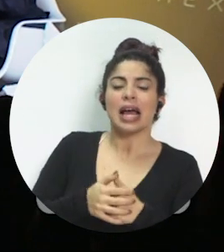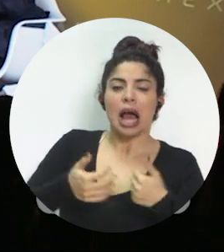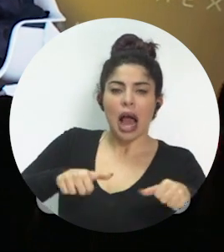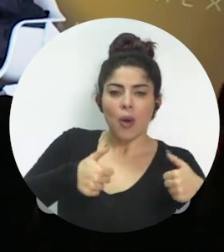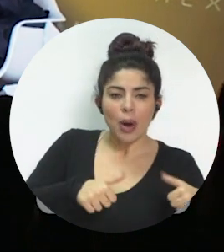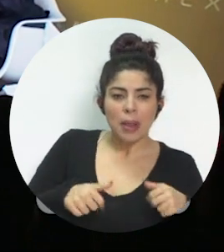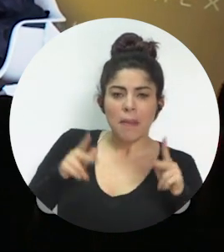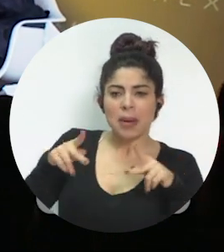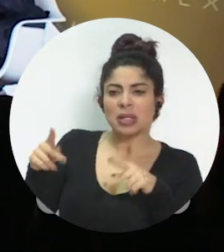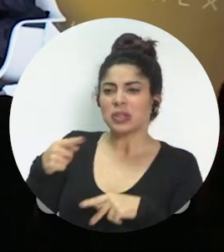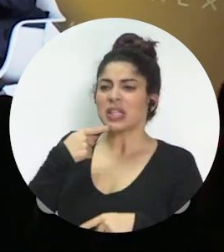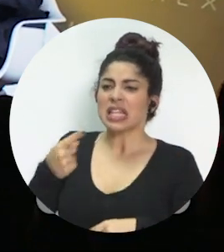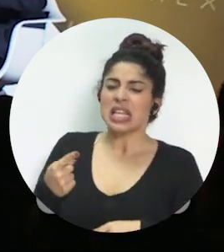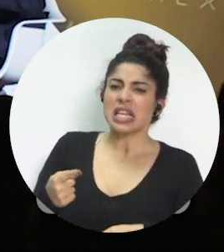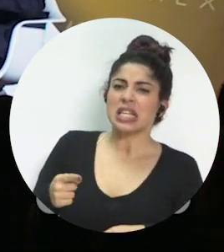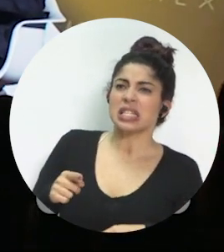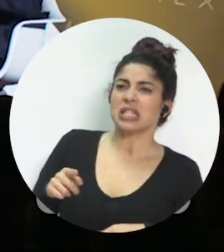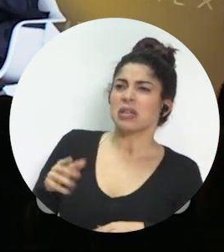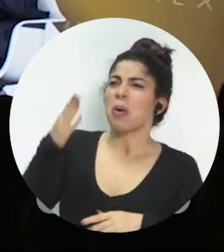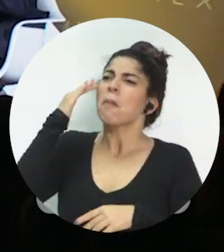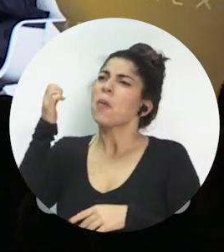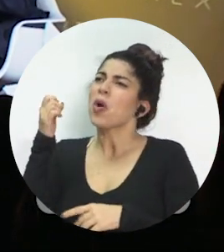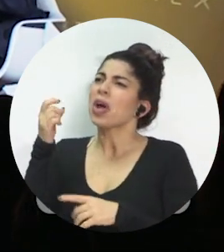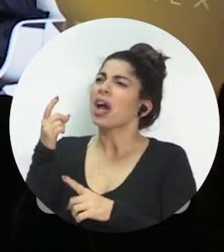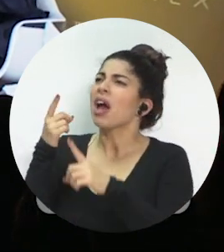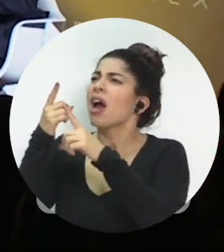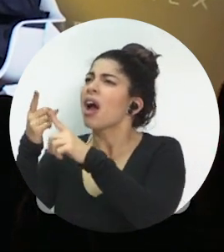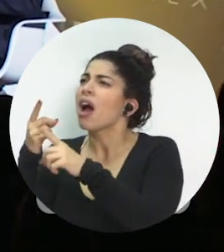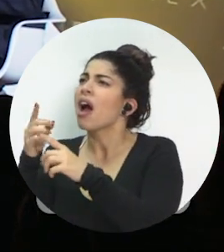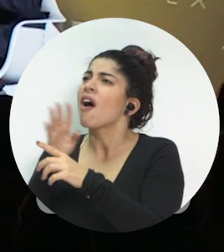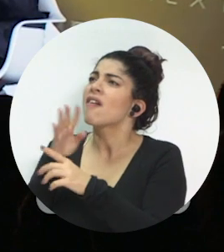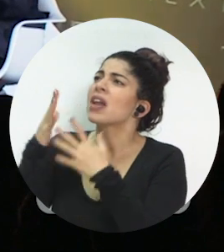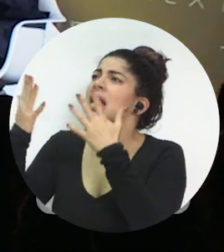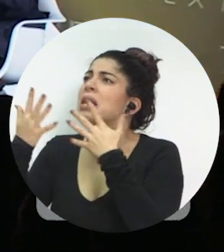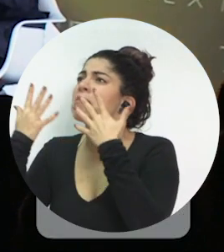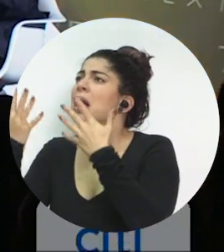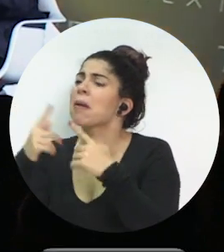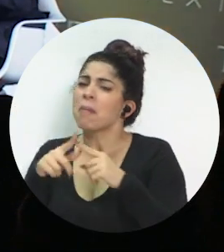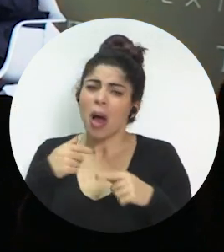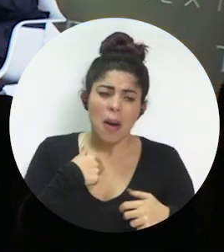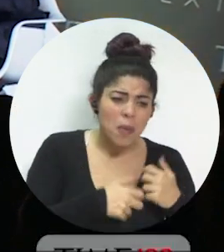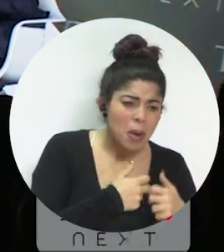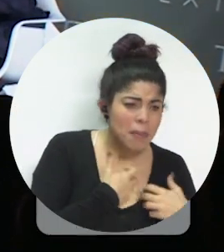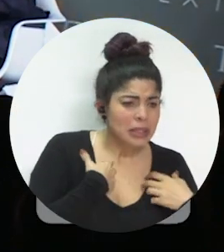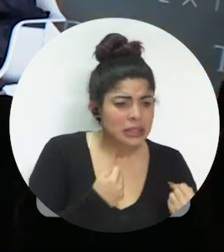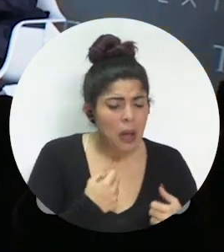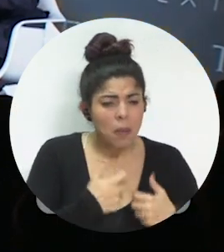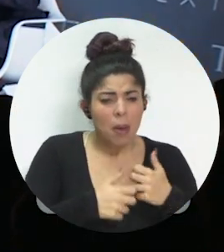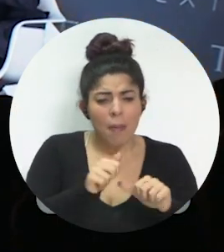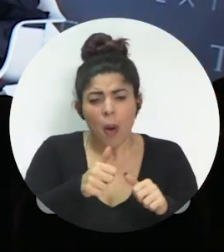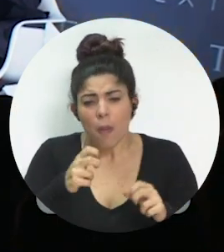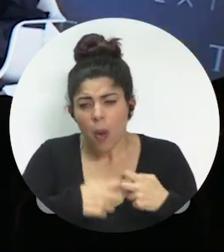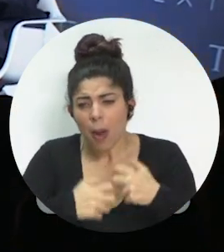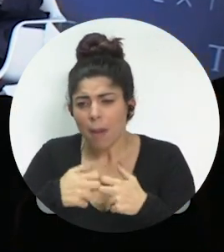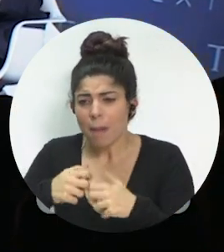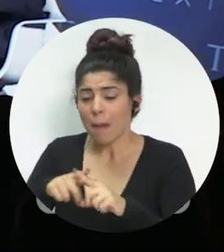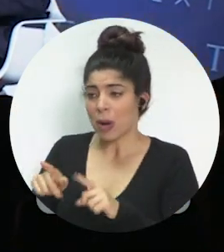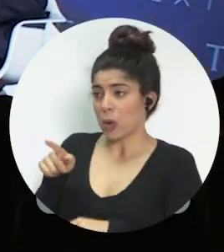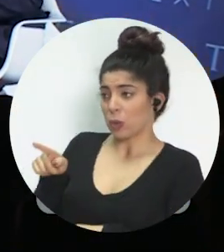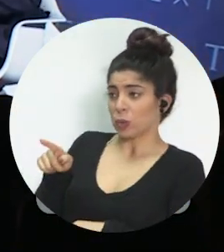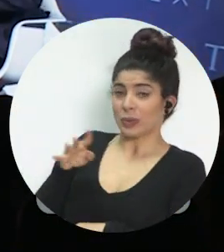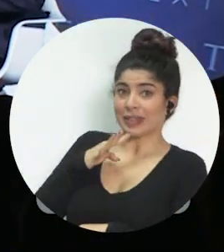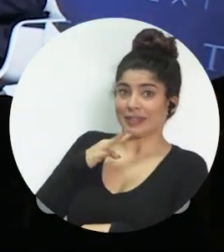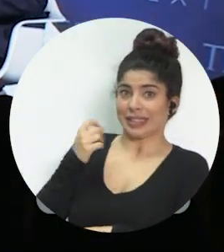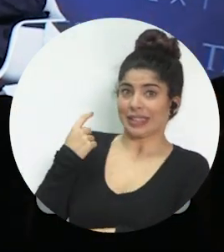The way that opposition to climate measures is often framed is about trade-offs. People say, how do you, why address climate when, you know, you have